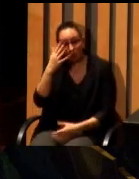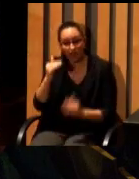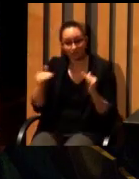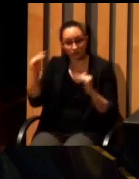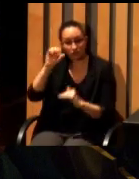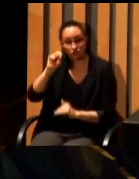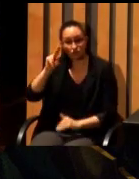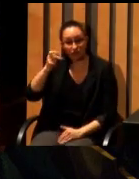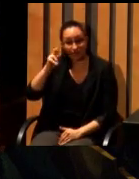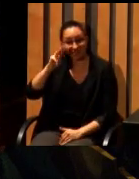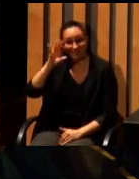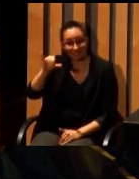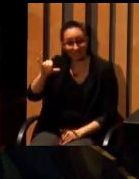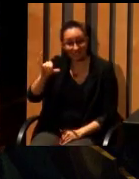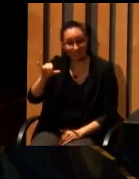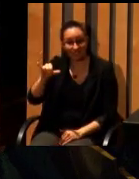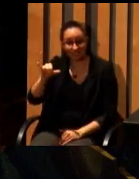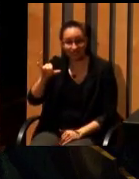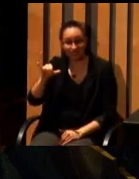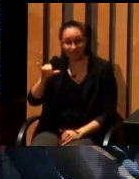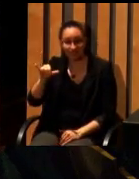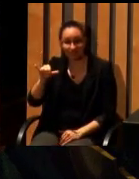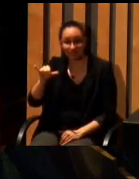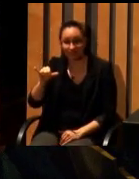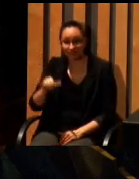We would be in this position